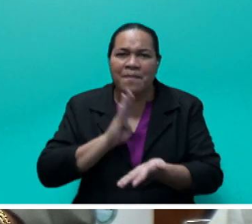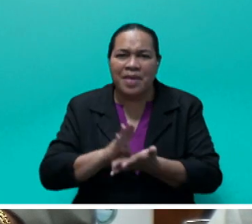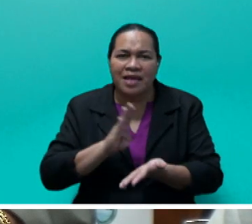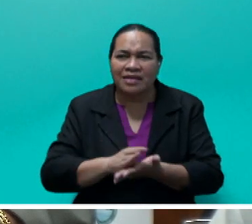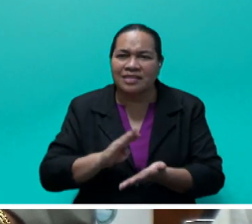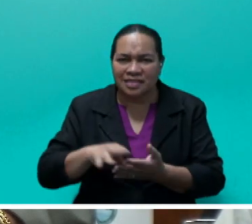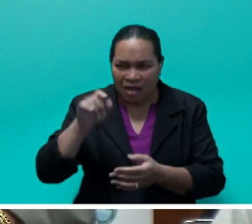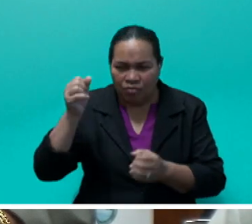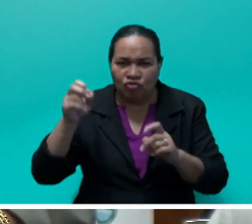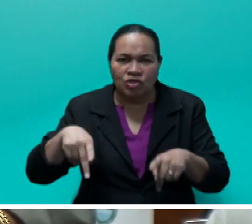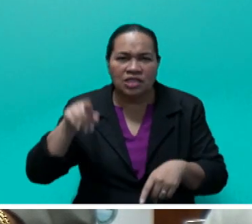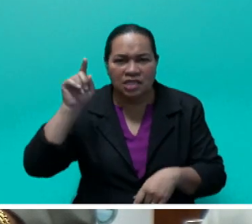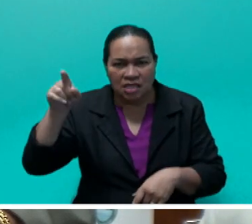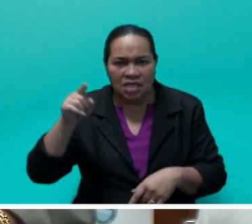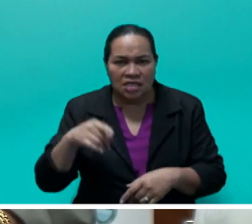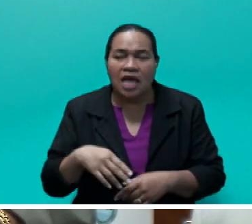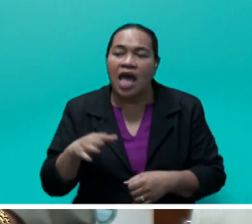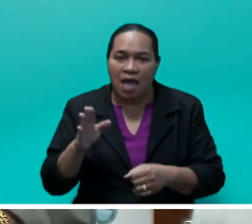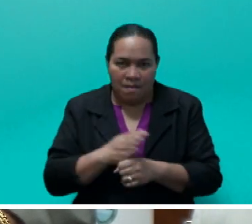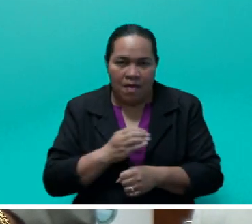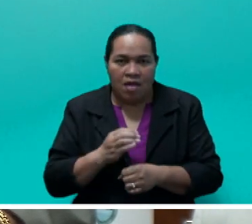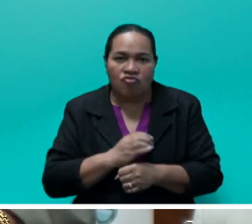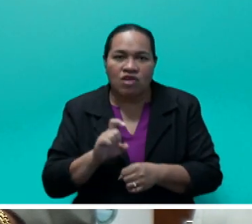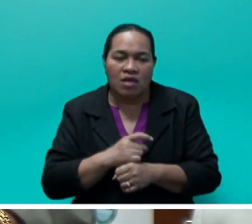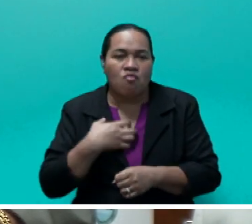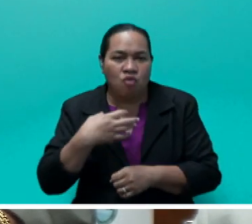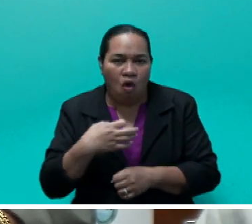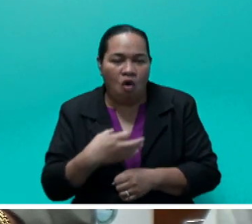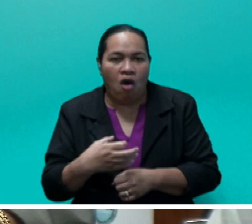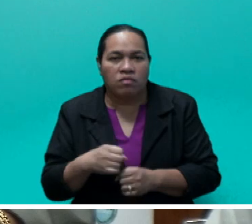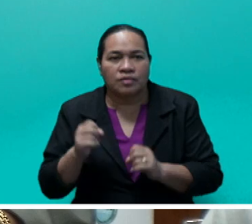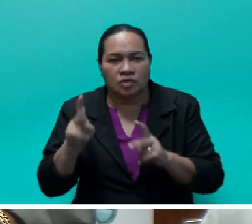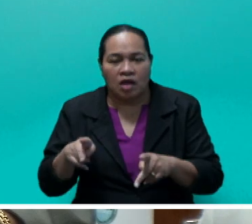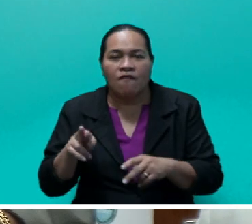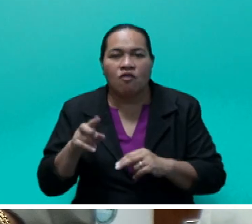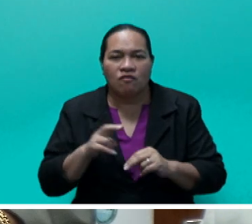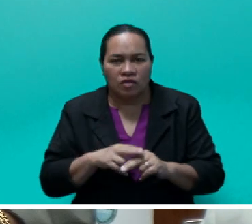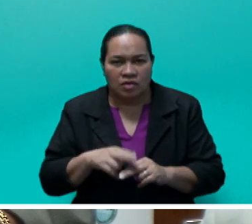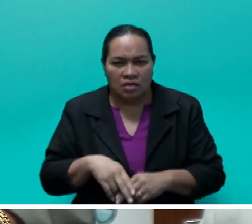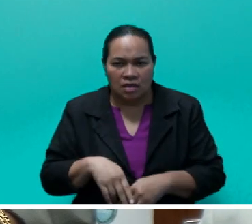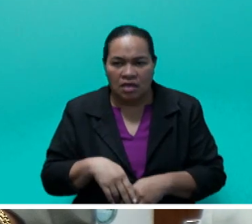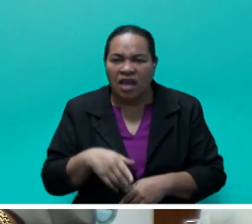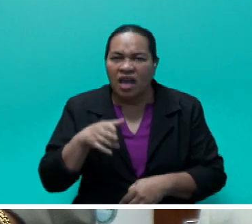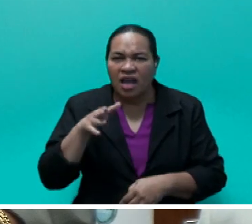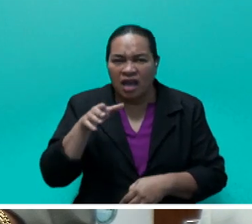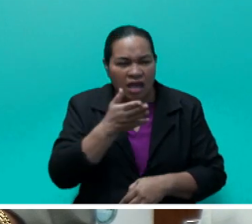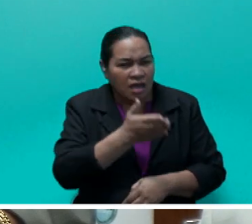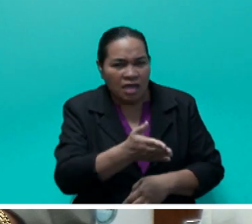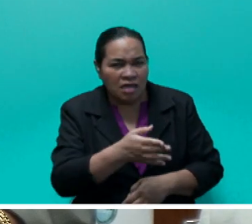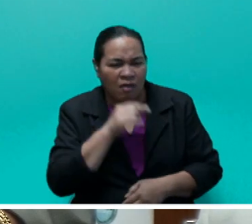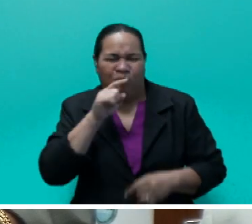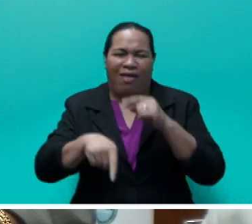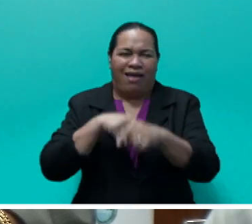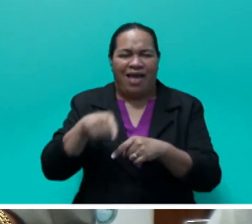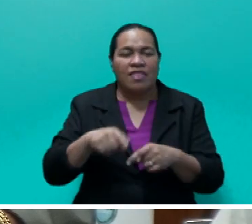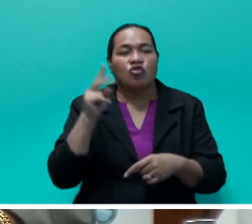tourism and help make more billions from tourism for Fiji. He scoffed at the $200 billion